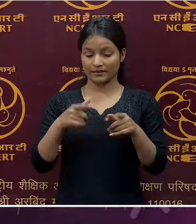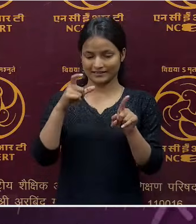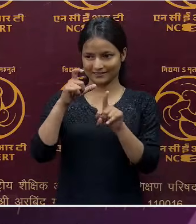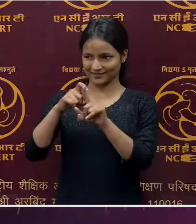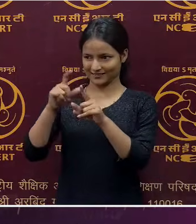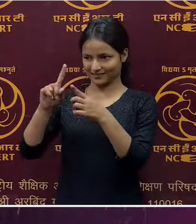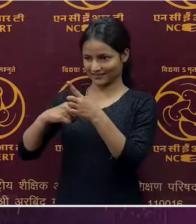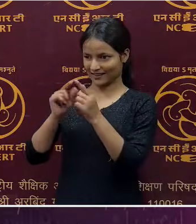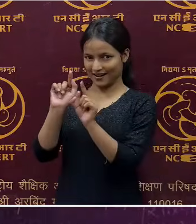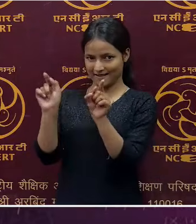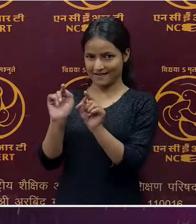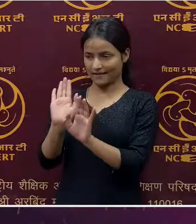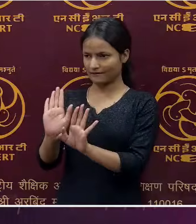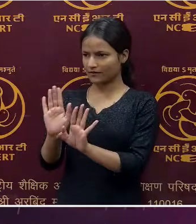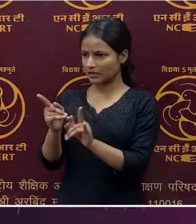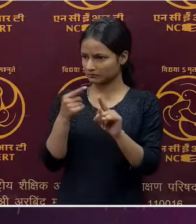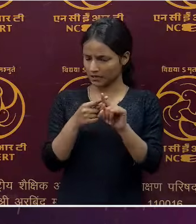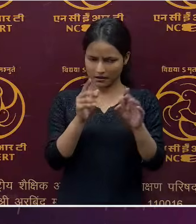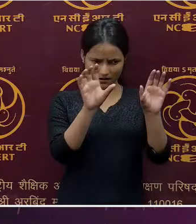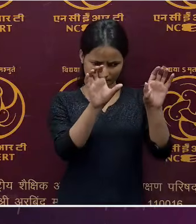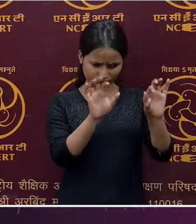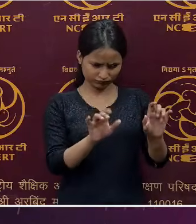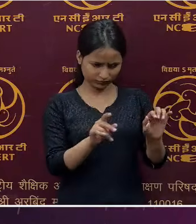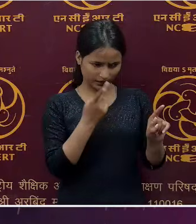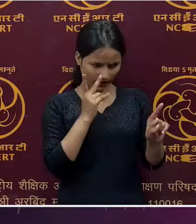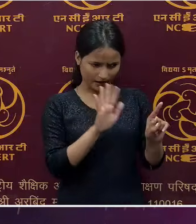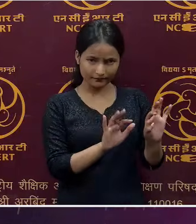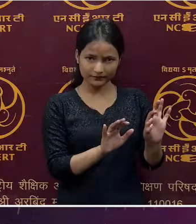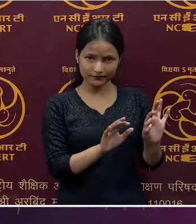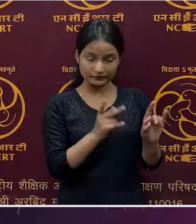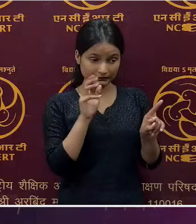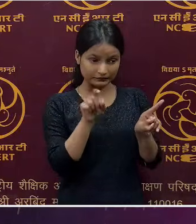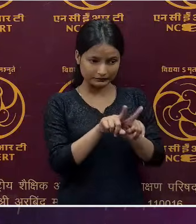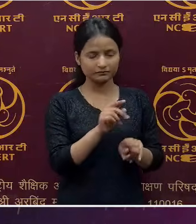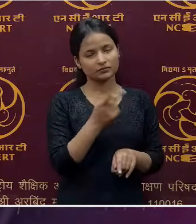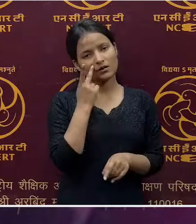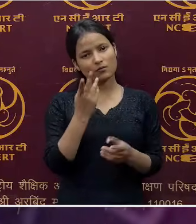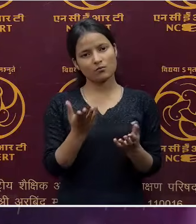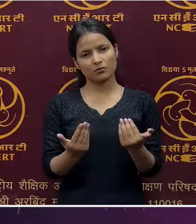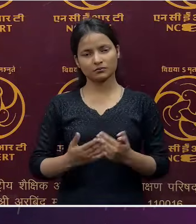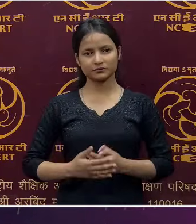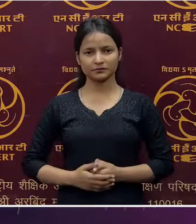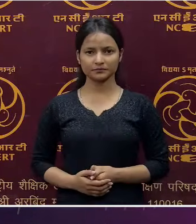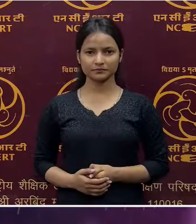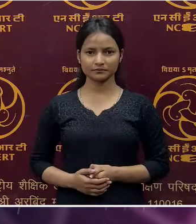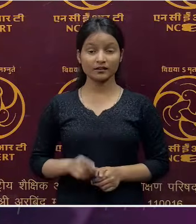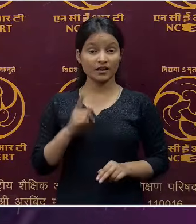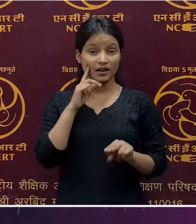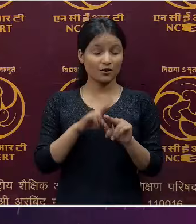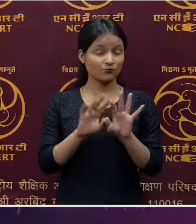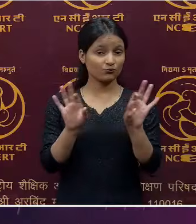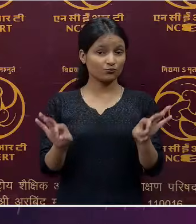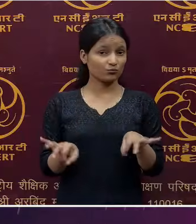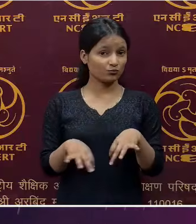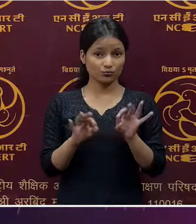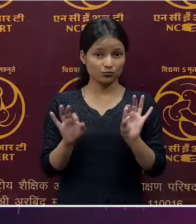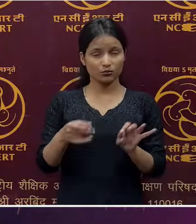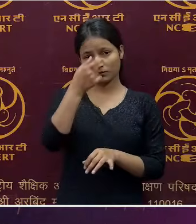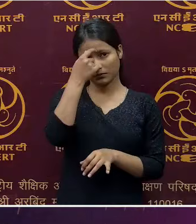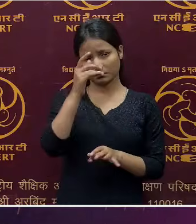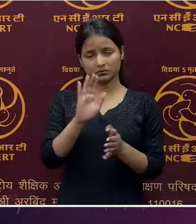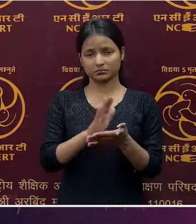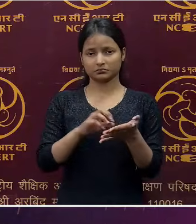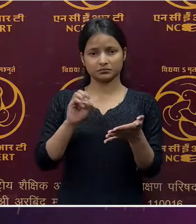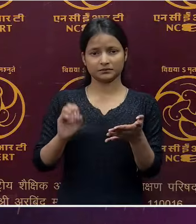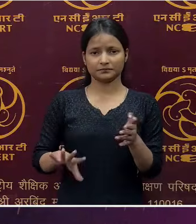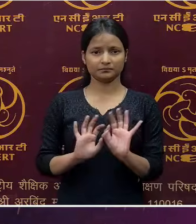a relation, and we can see what is the result. So we can see that the result is shown as that W, if the